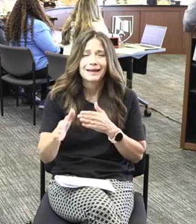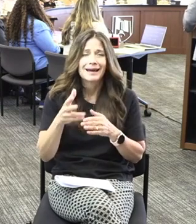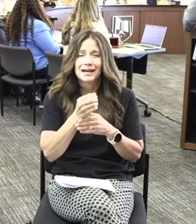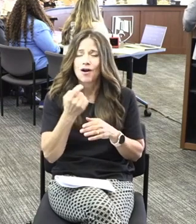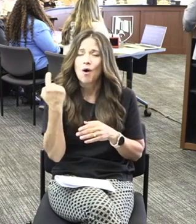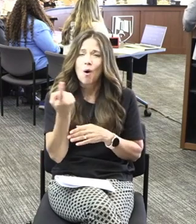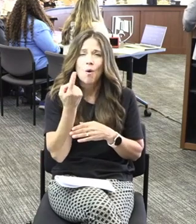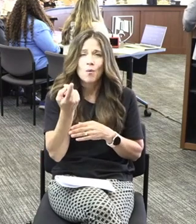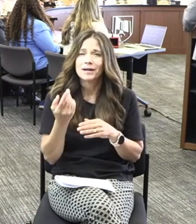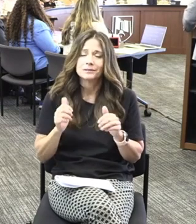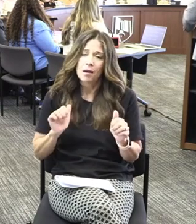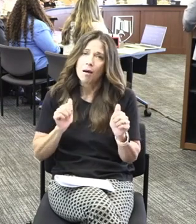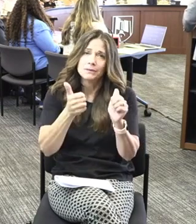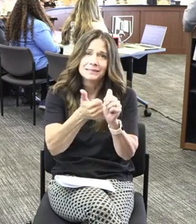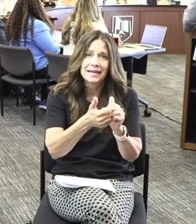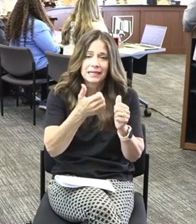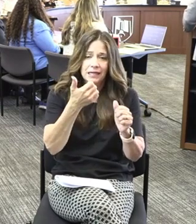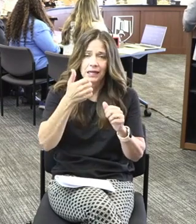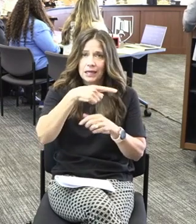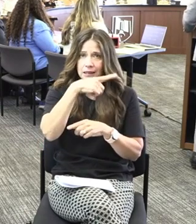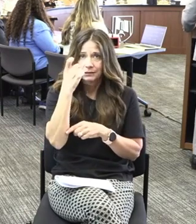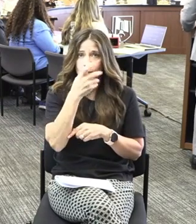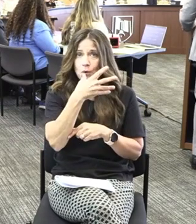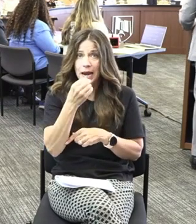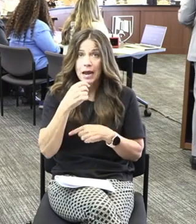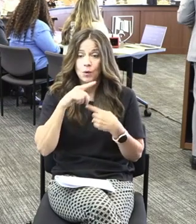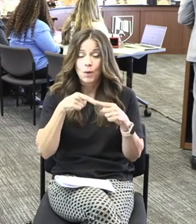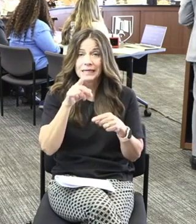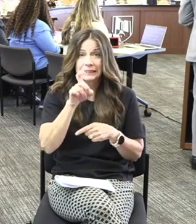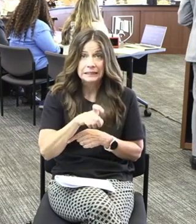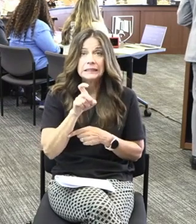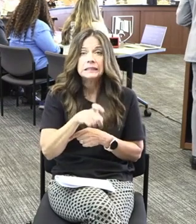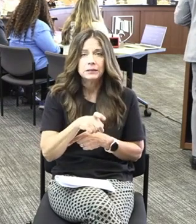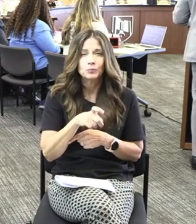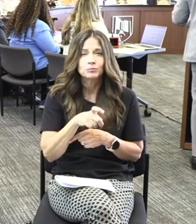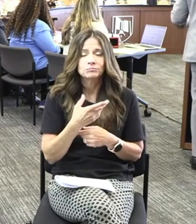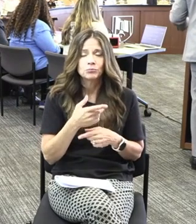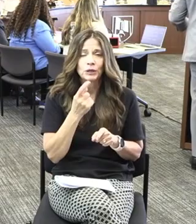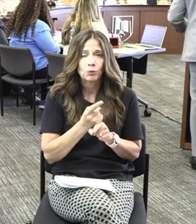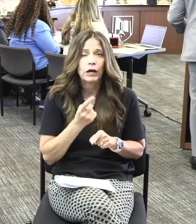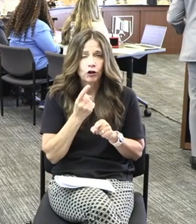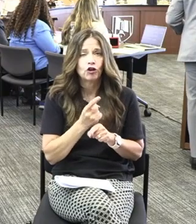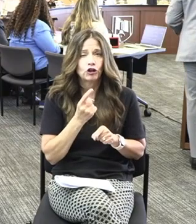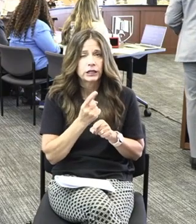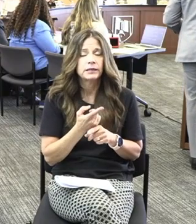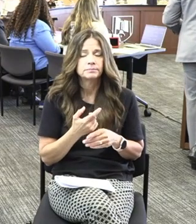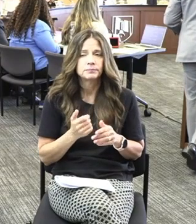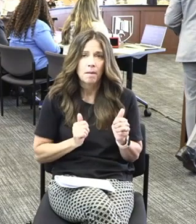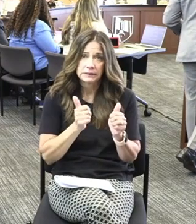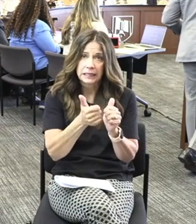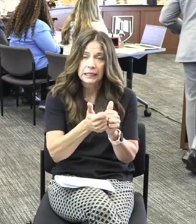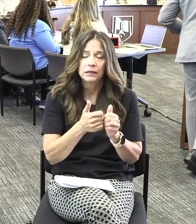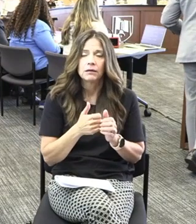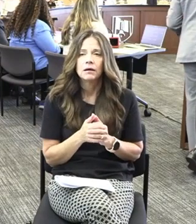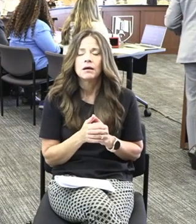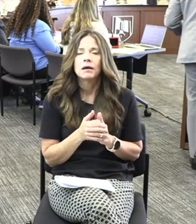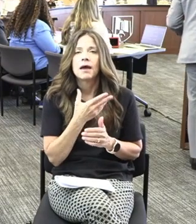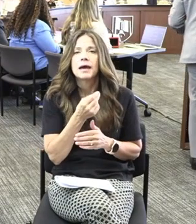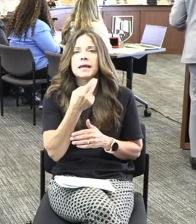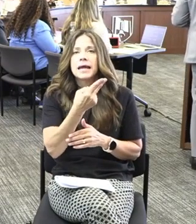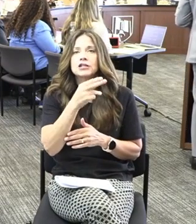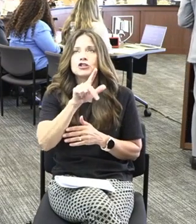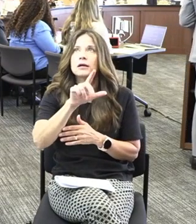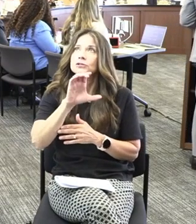updated each summer and also as needed pretty regularly. And I want to mention here that